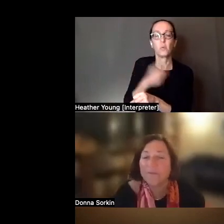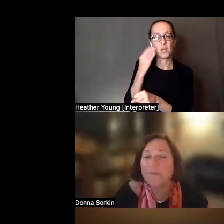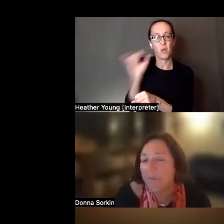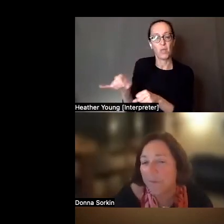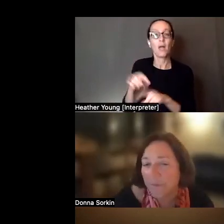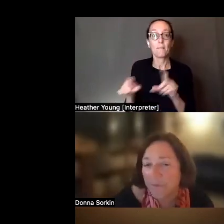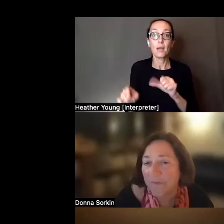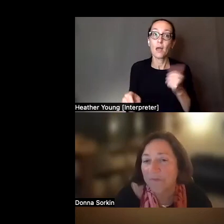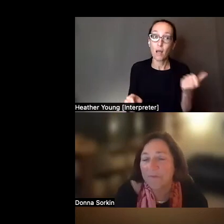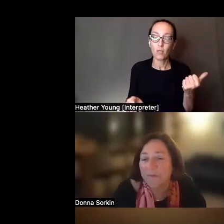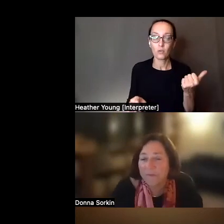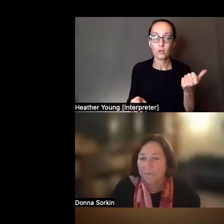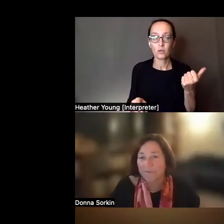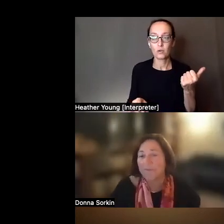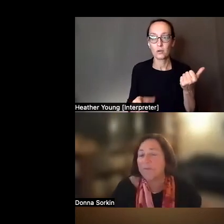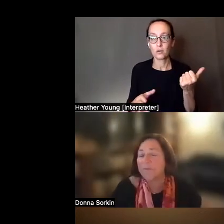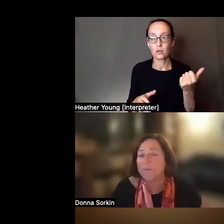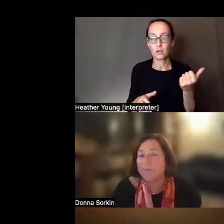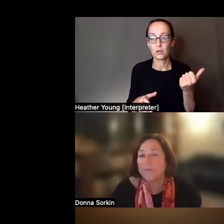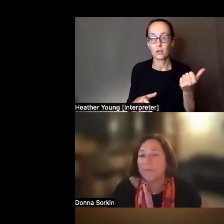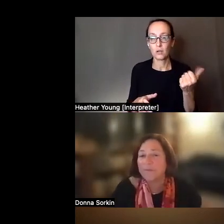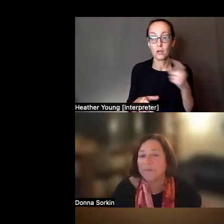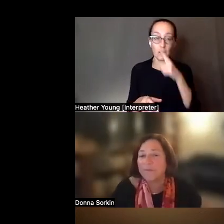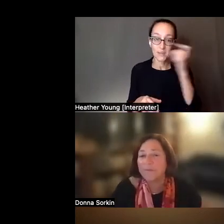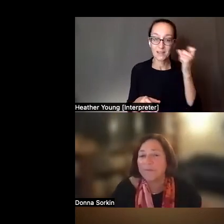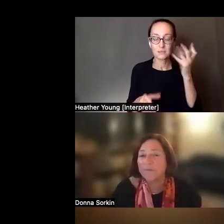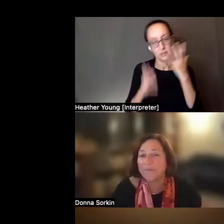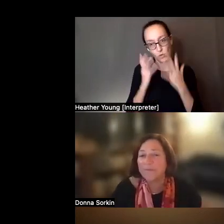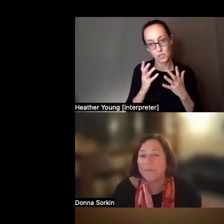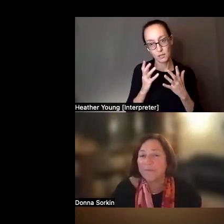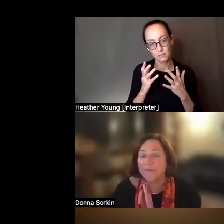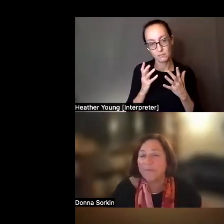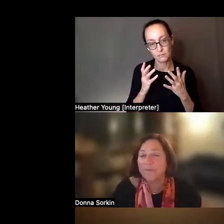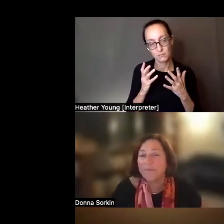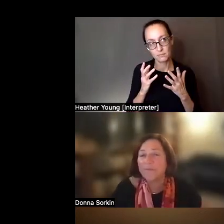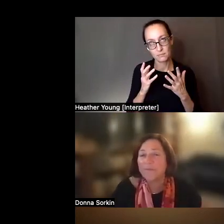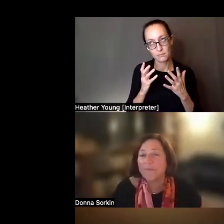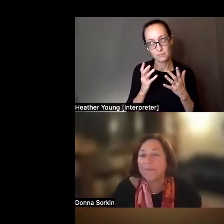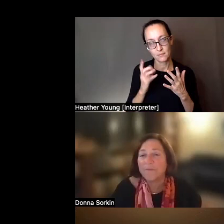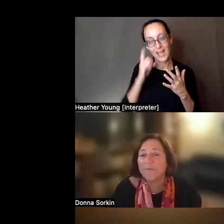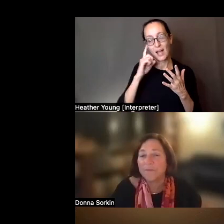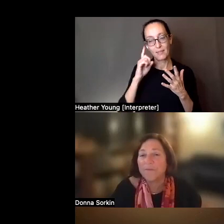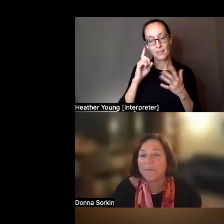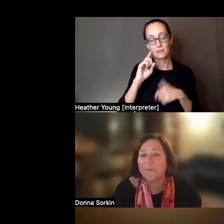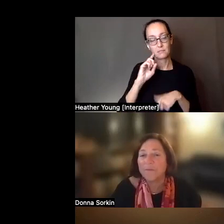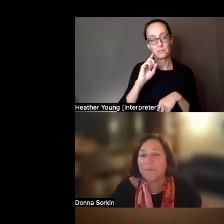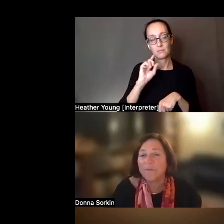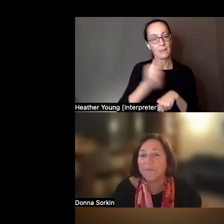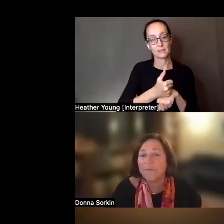then also, because unfortunately, I think just based on the sheer number of families that we